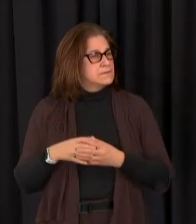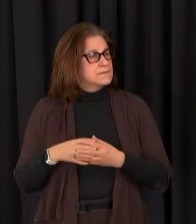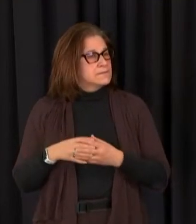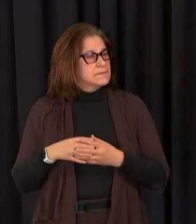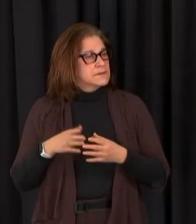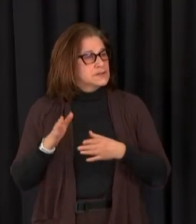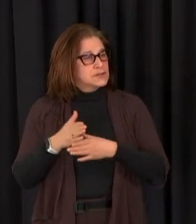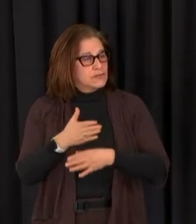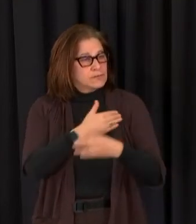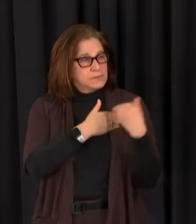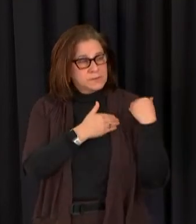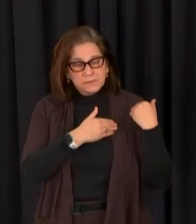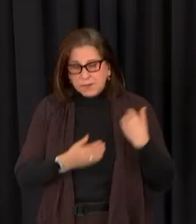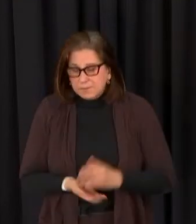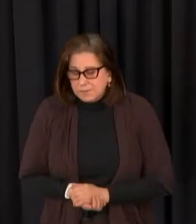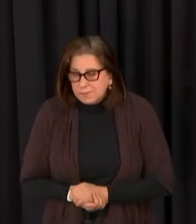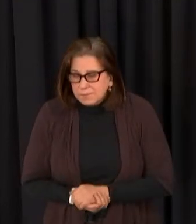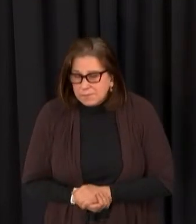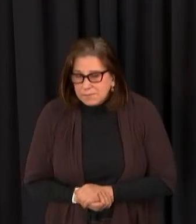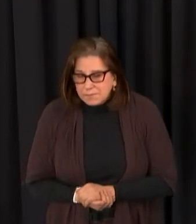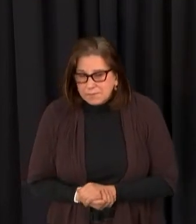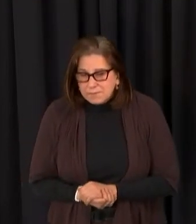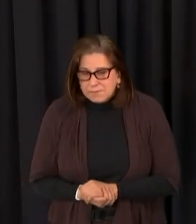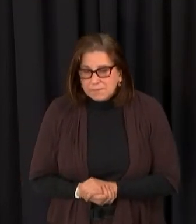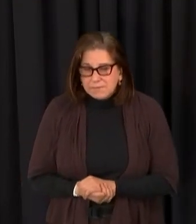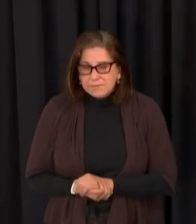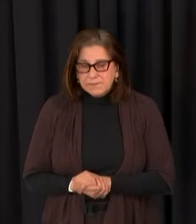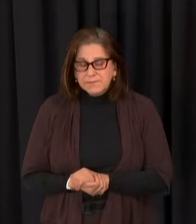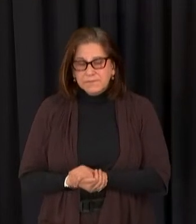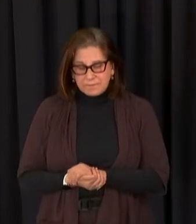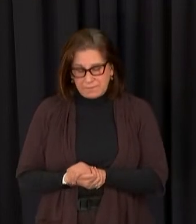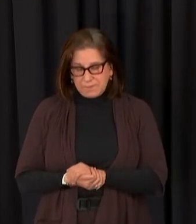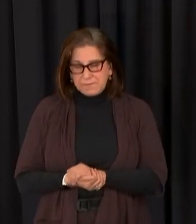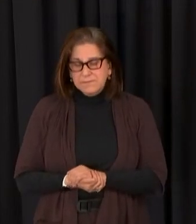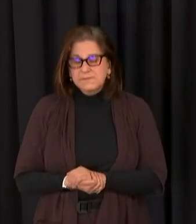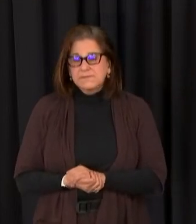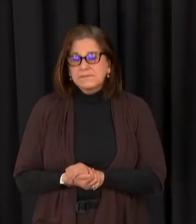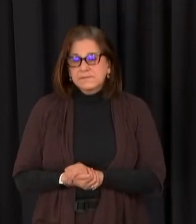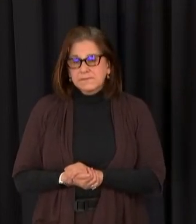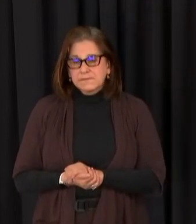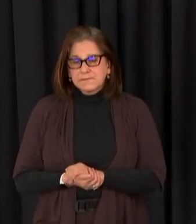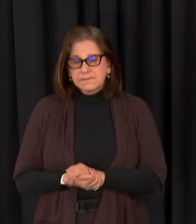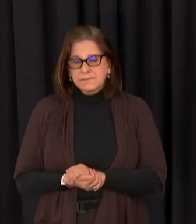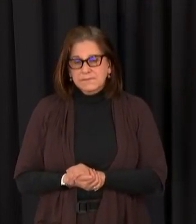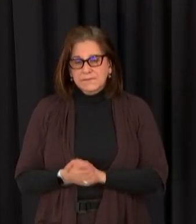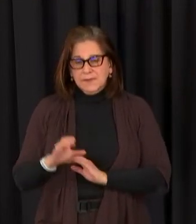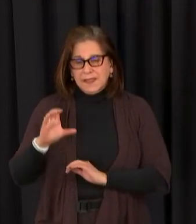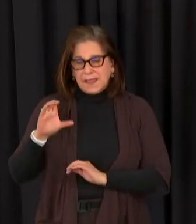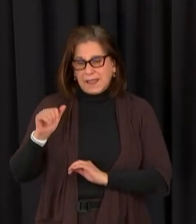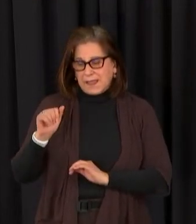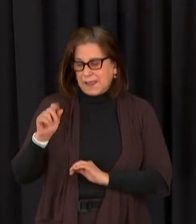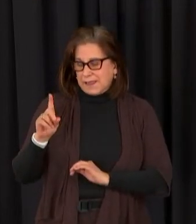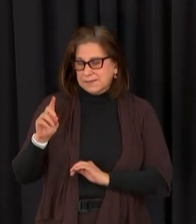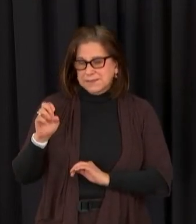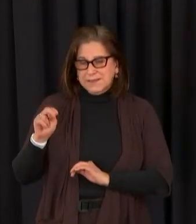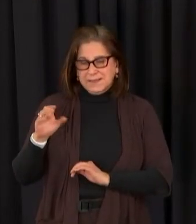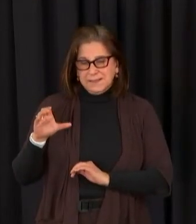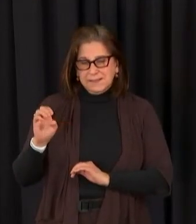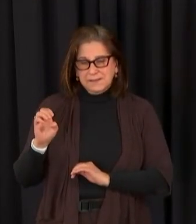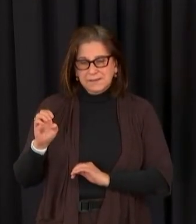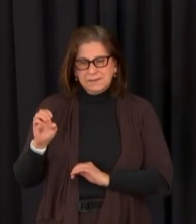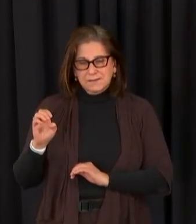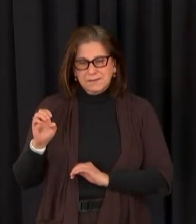the most first, consistent scheduling cadence, and a shared responsibility